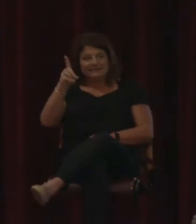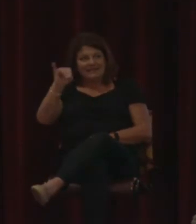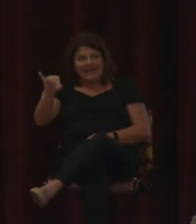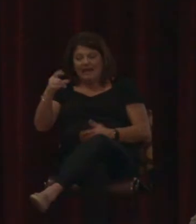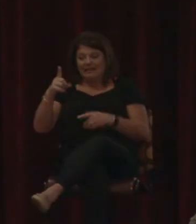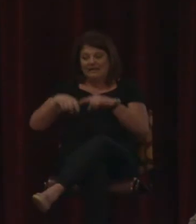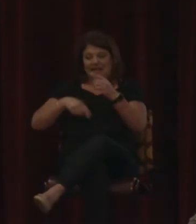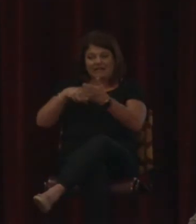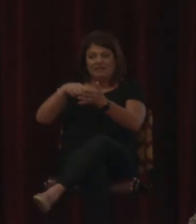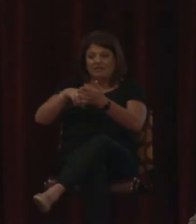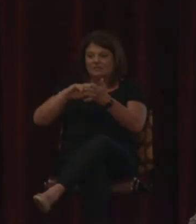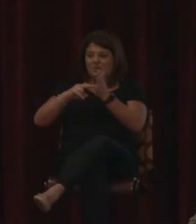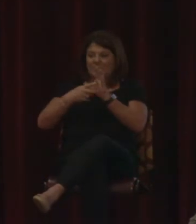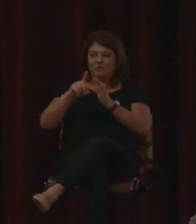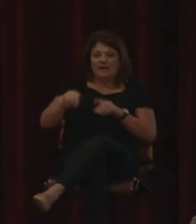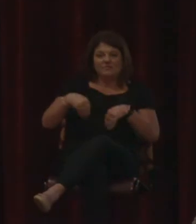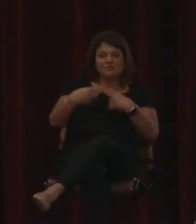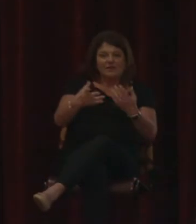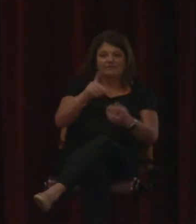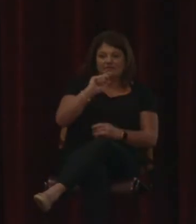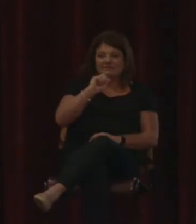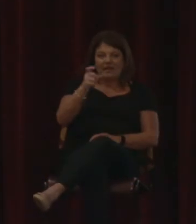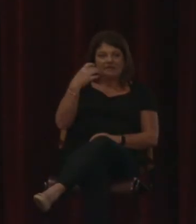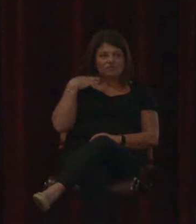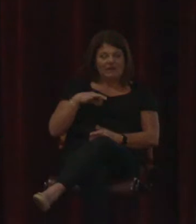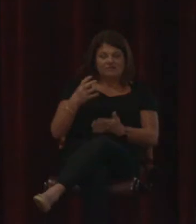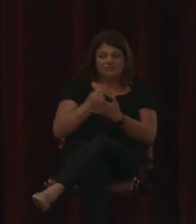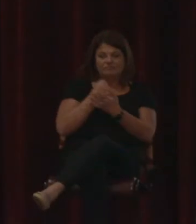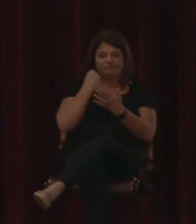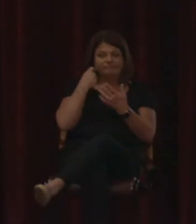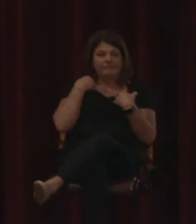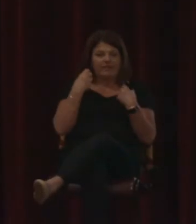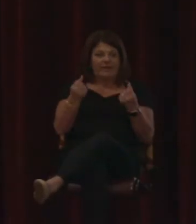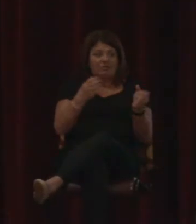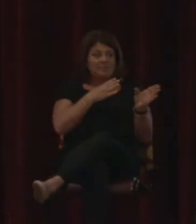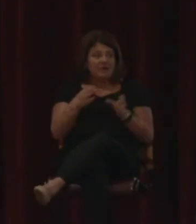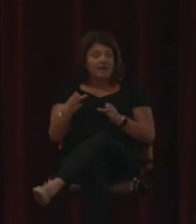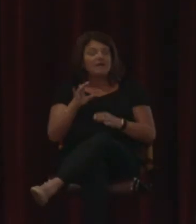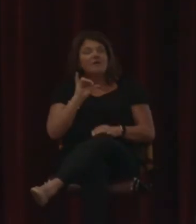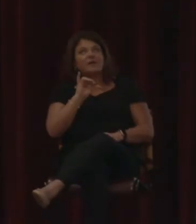have to get tax credits to get them the health plan. So during those 2 years, are